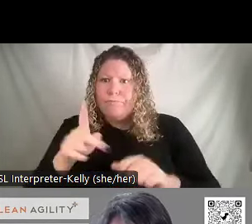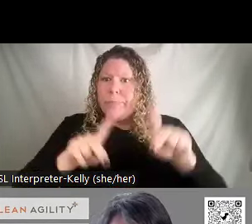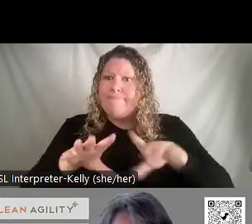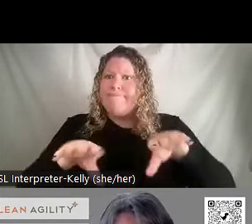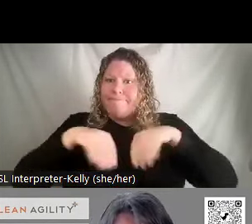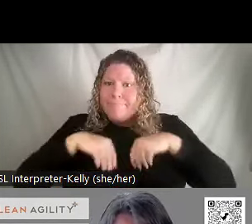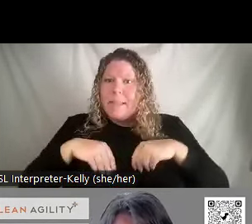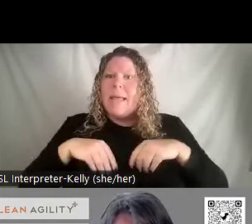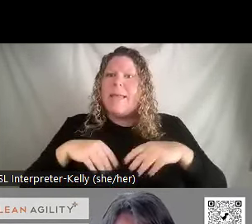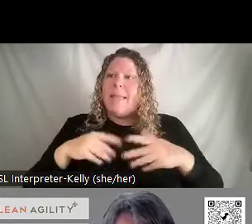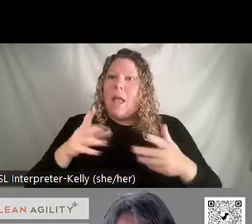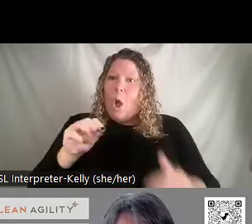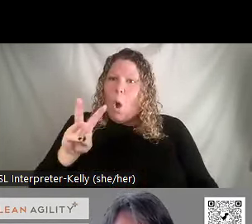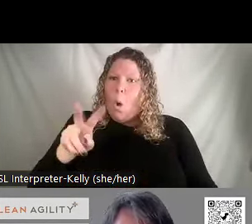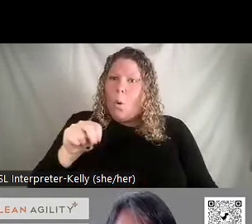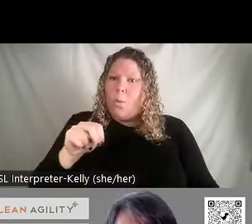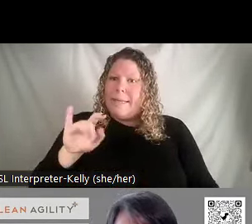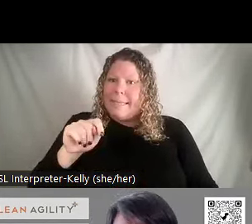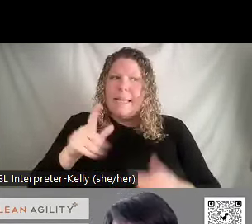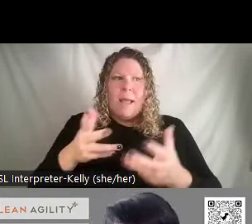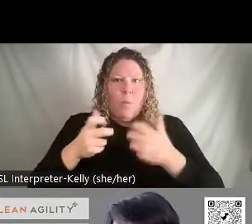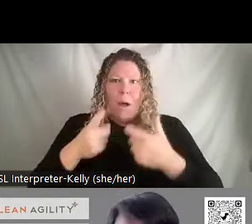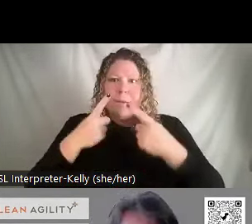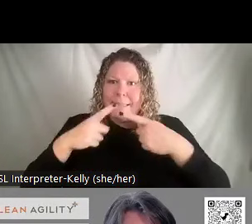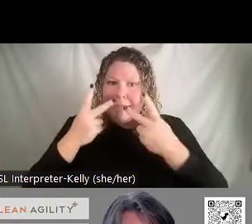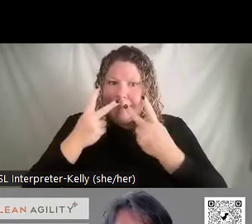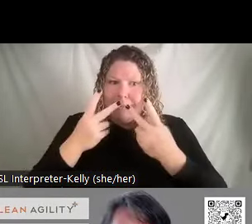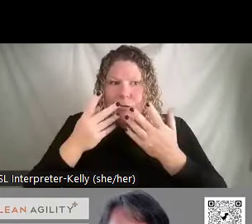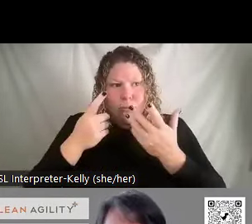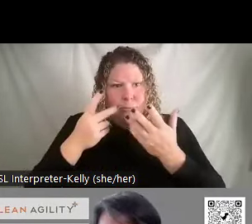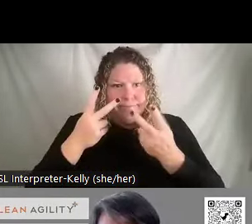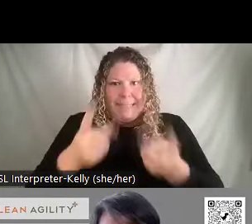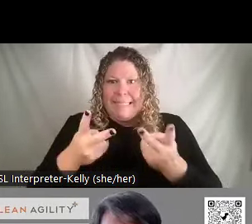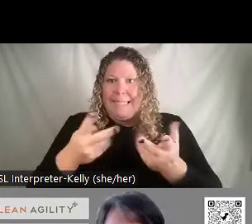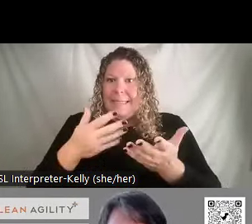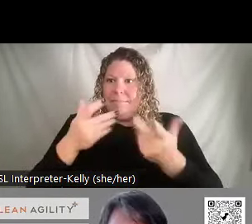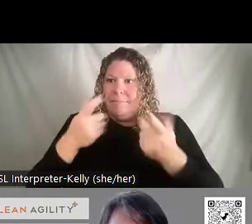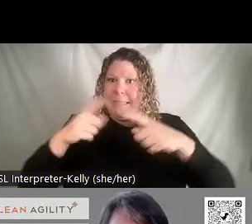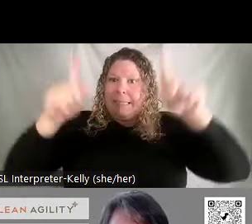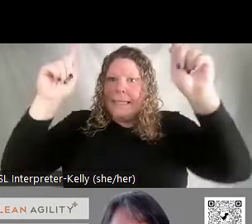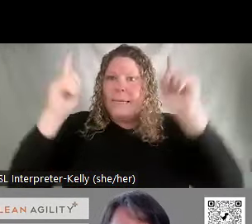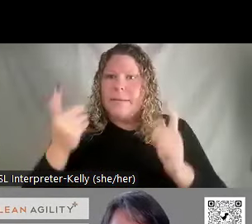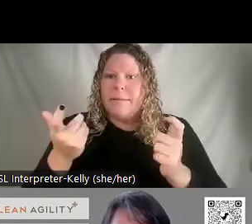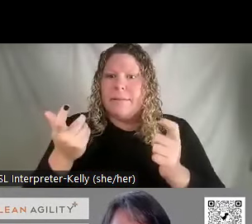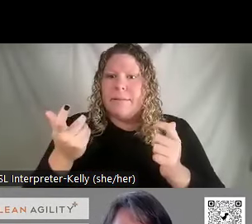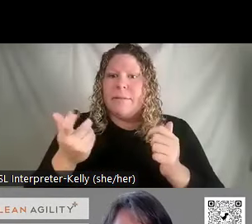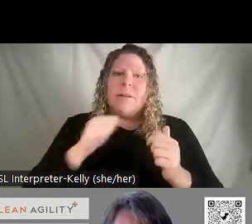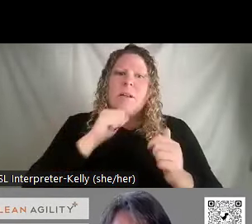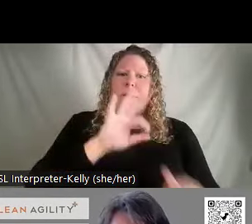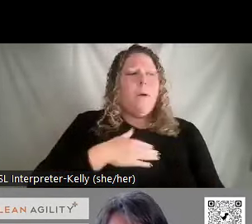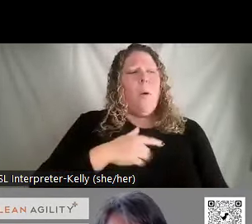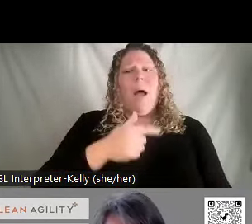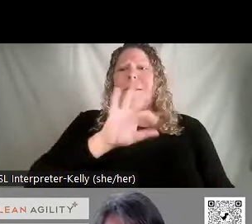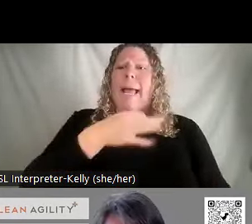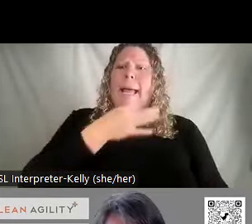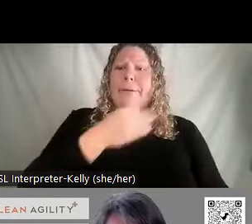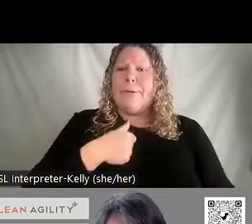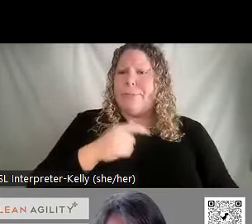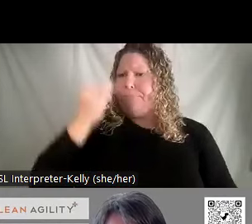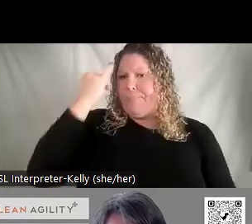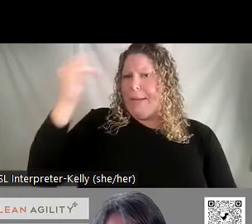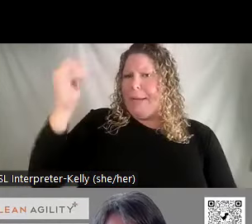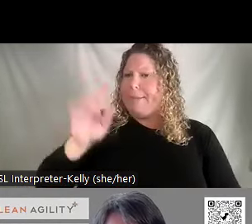is owned by the right stakeholders. So just taking our own expert opinion and saying, here's the solution, go ahead and implement it. It's unlikely to get a